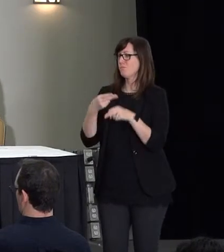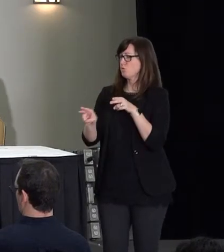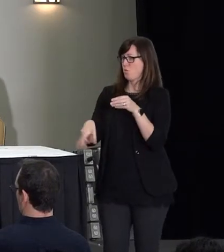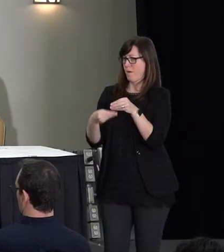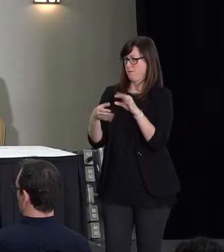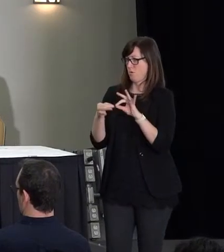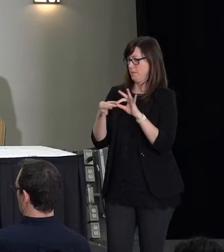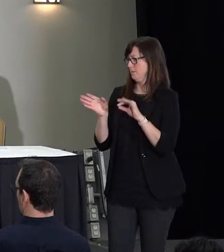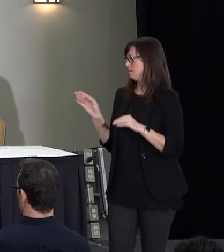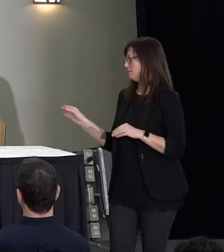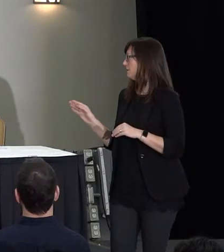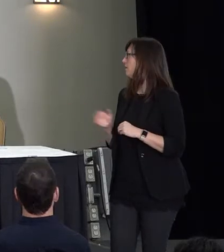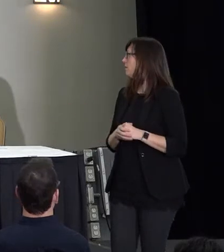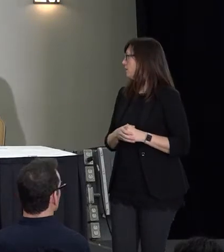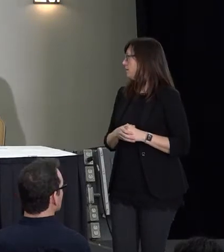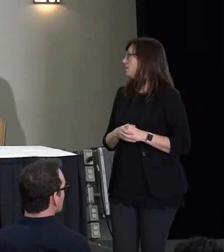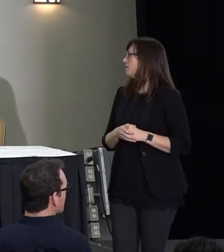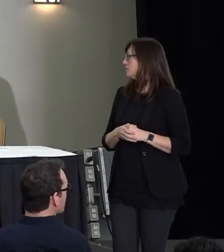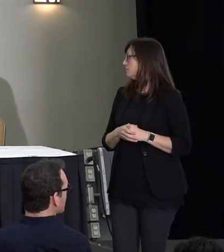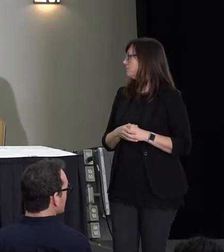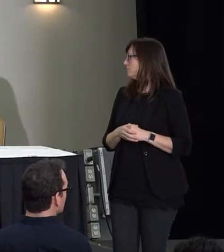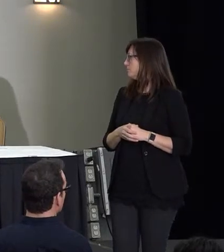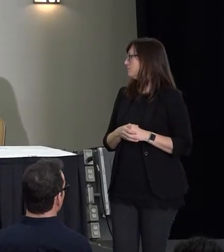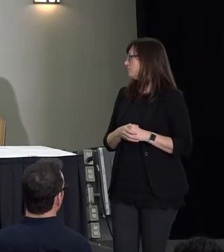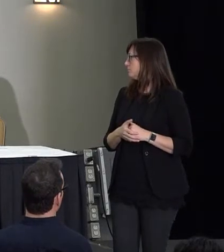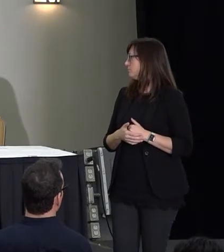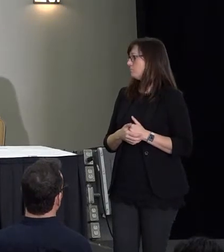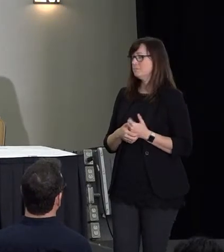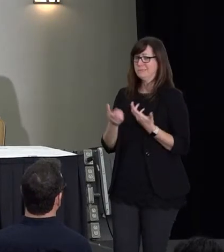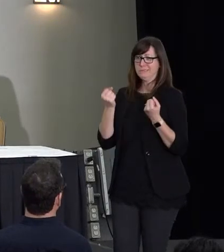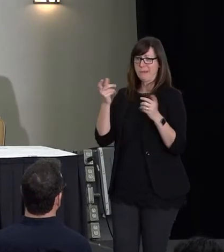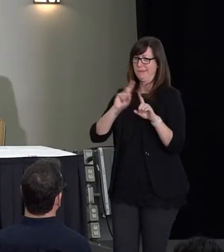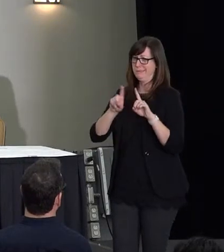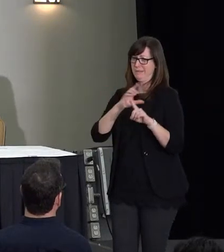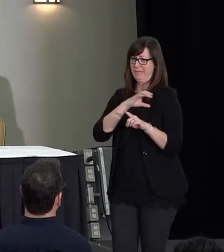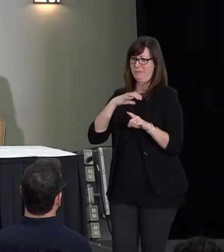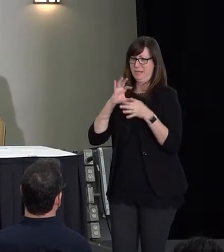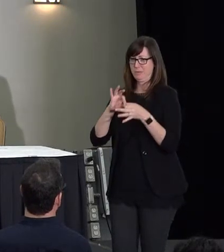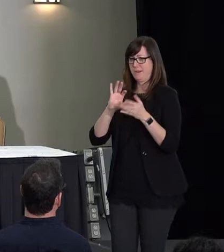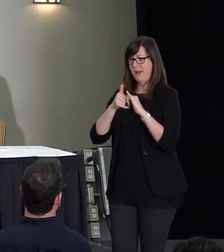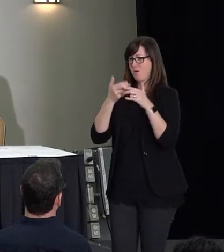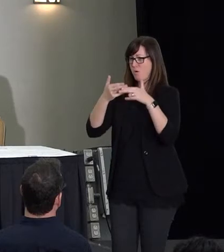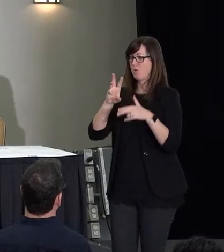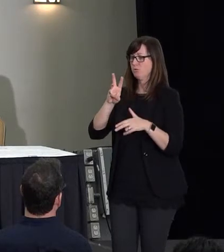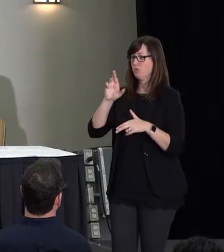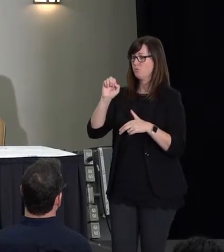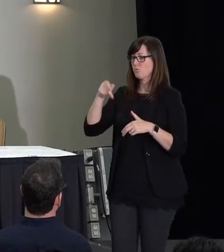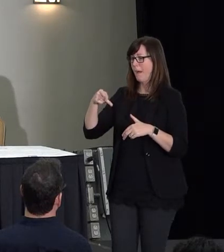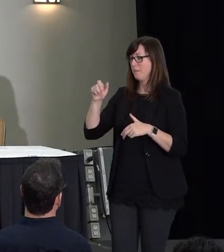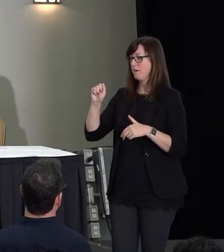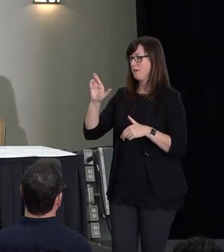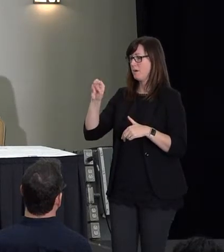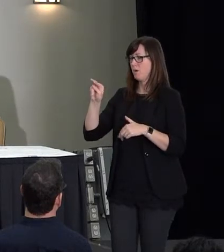briefly. Okay. There's a lot of talk at different tables around this idea of wraparound supports to help people